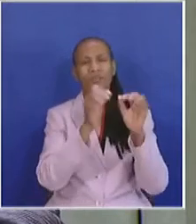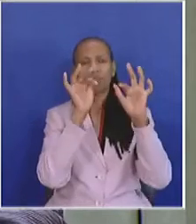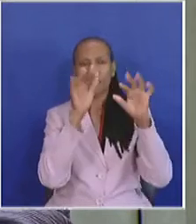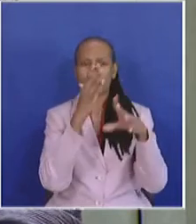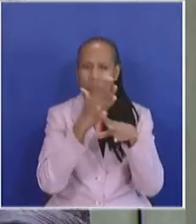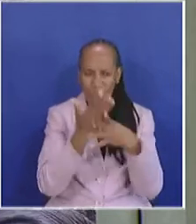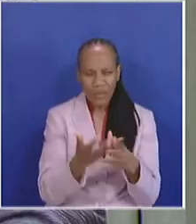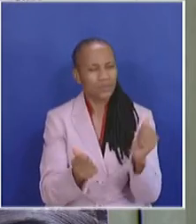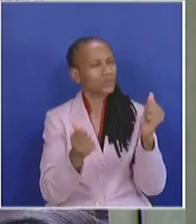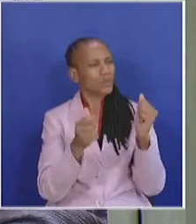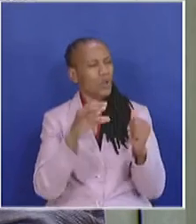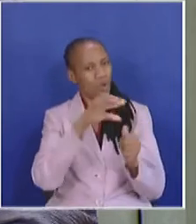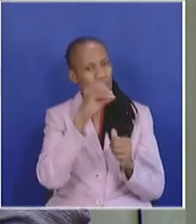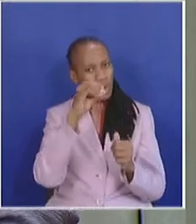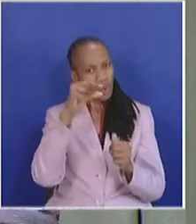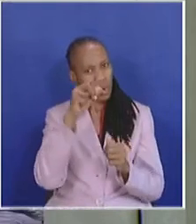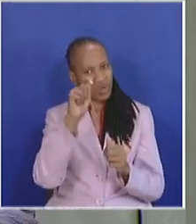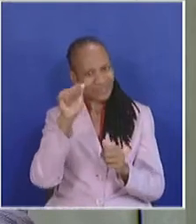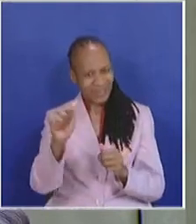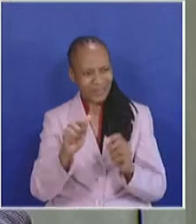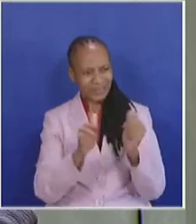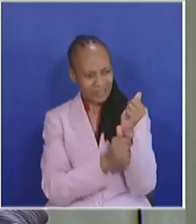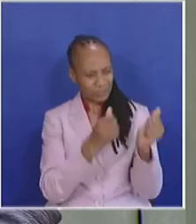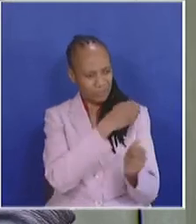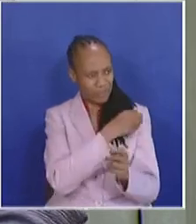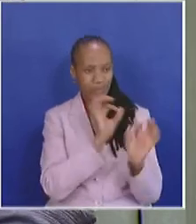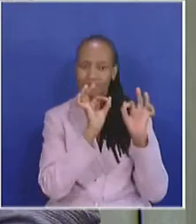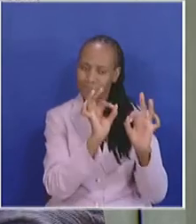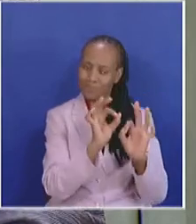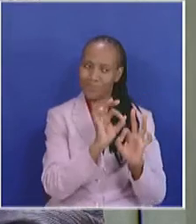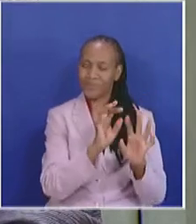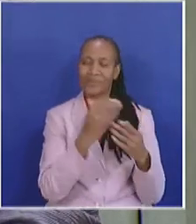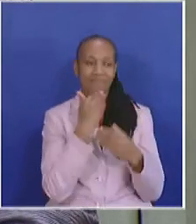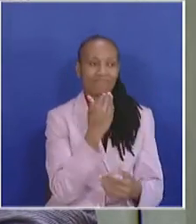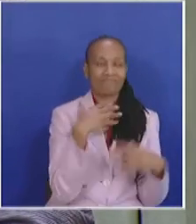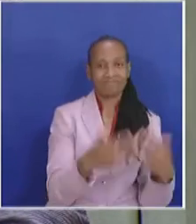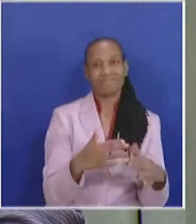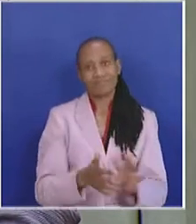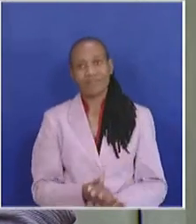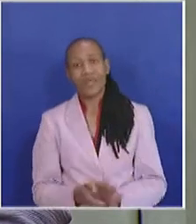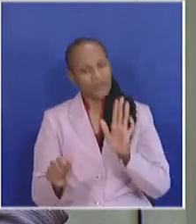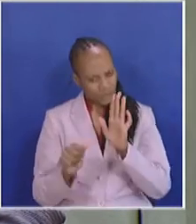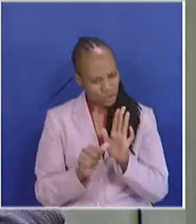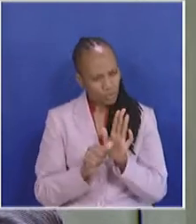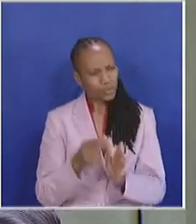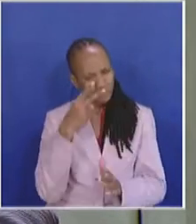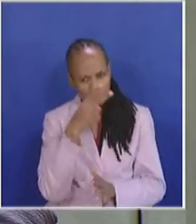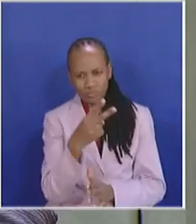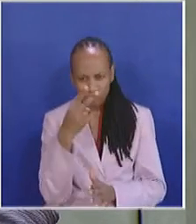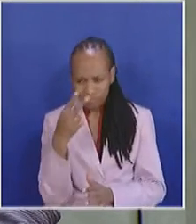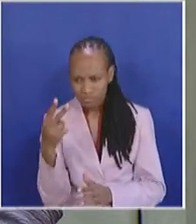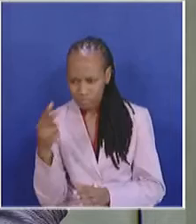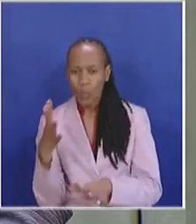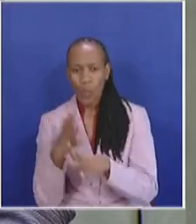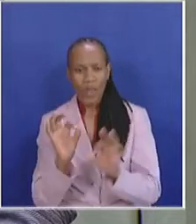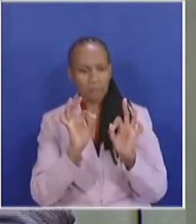Deputy Minister. They are doing very, very well. It is profound and important to note the good work that is happening in